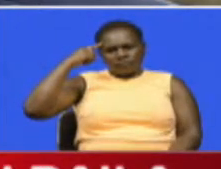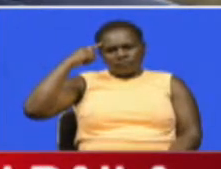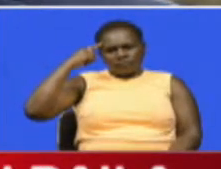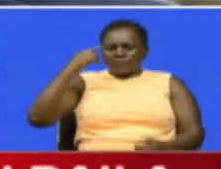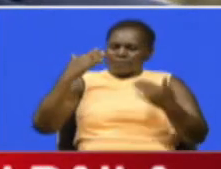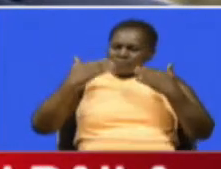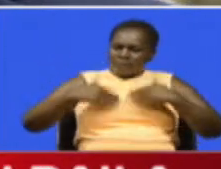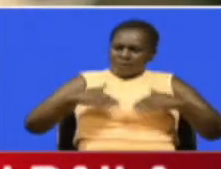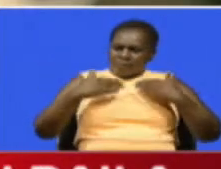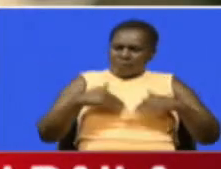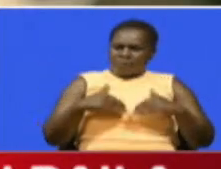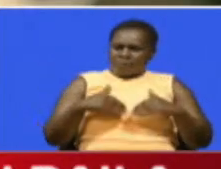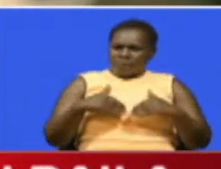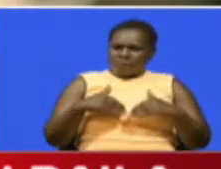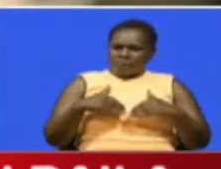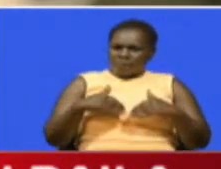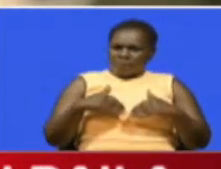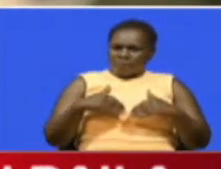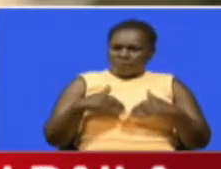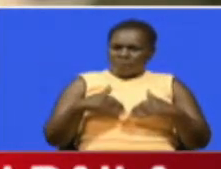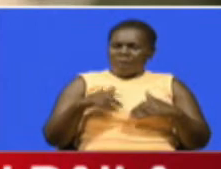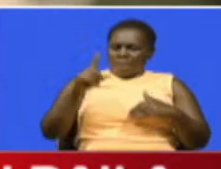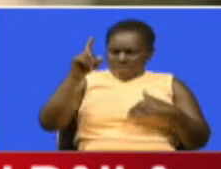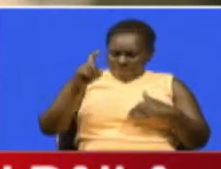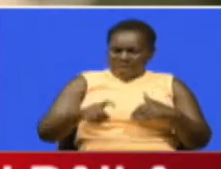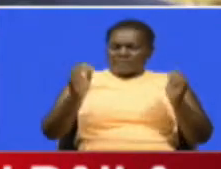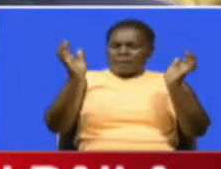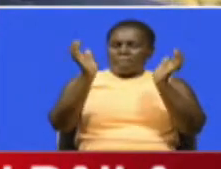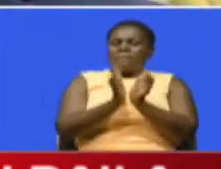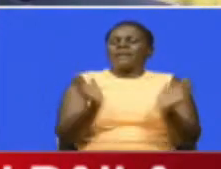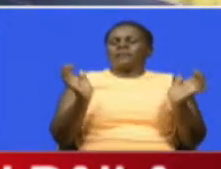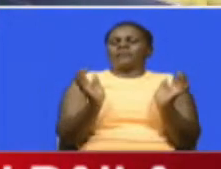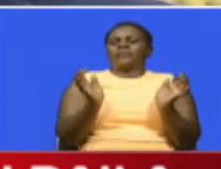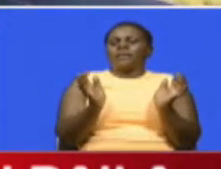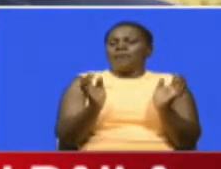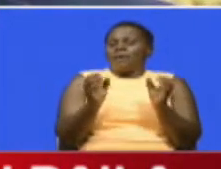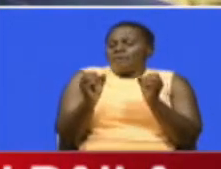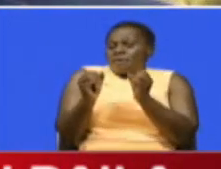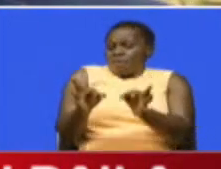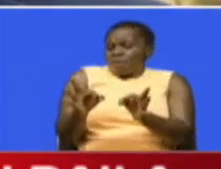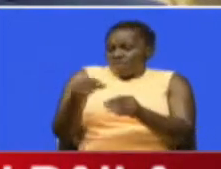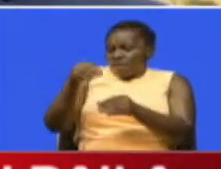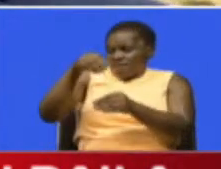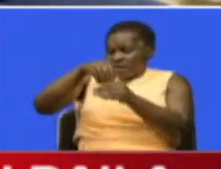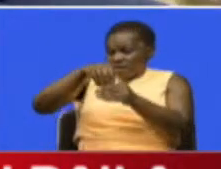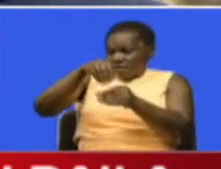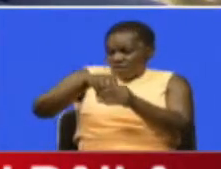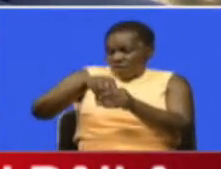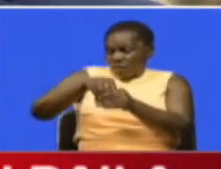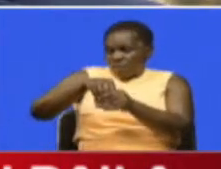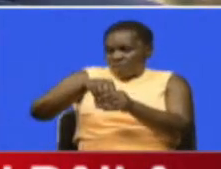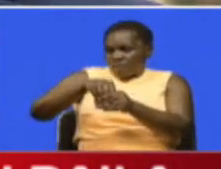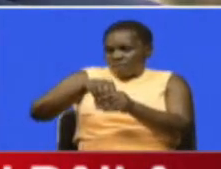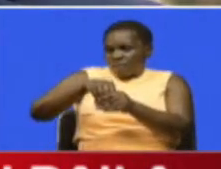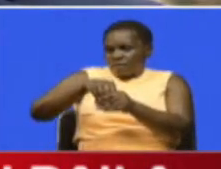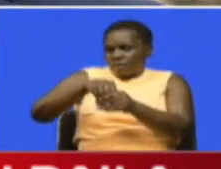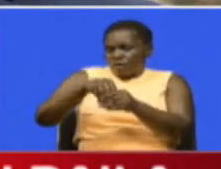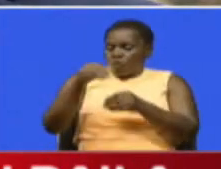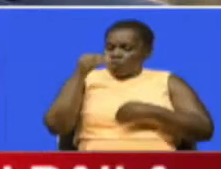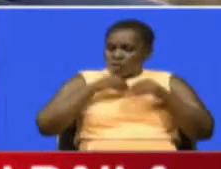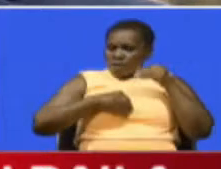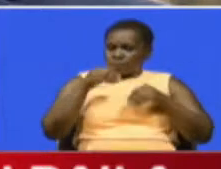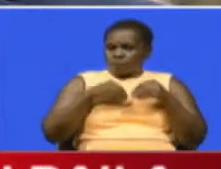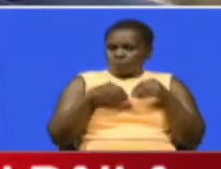some people have to face the music. Some people were involved in